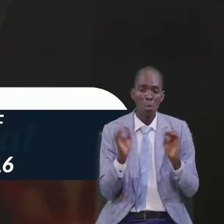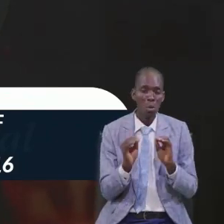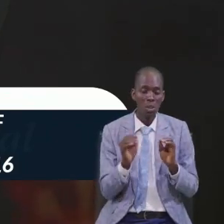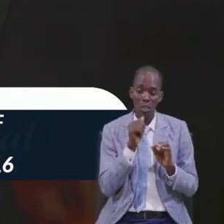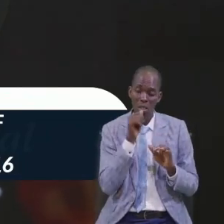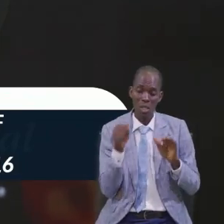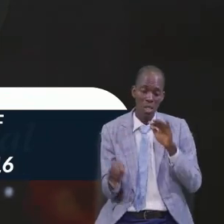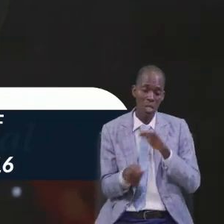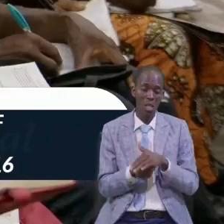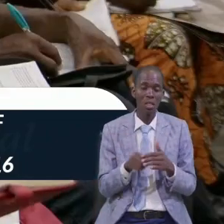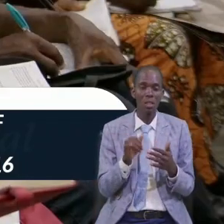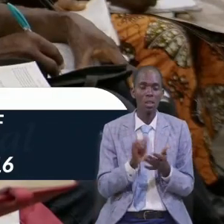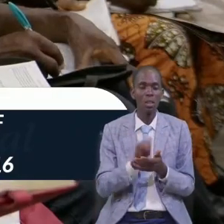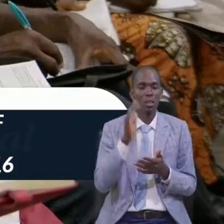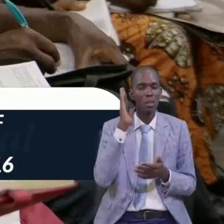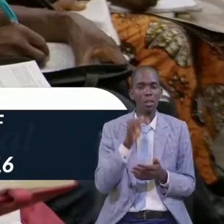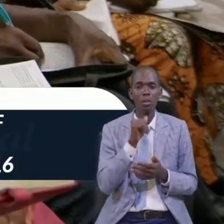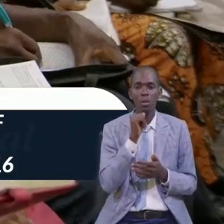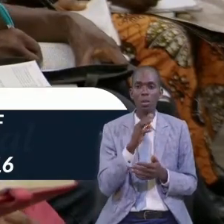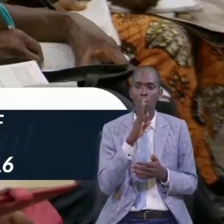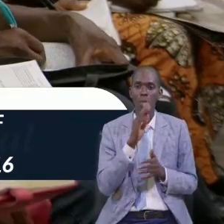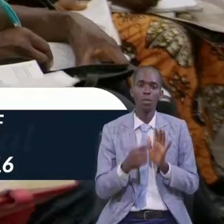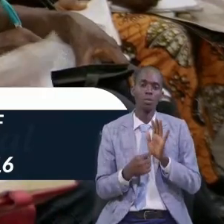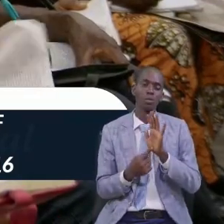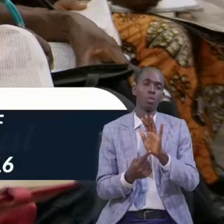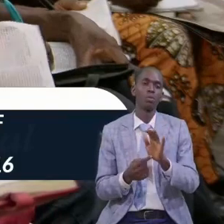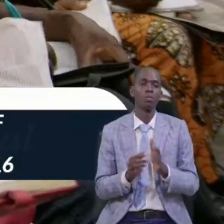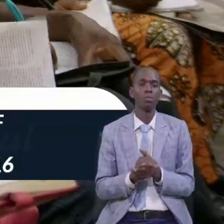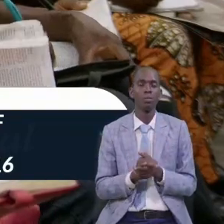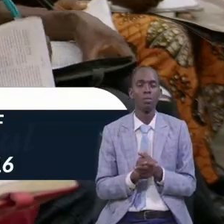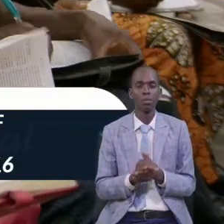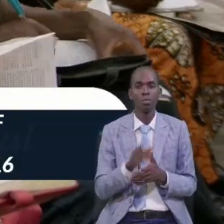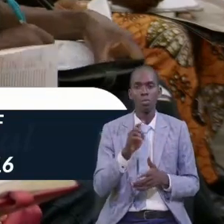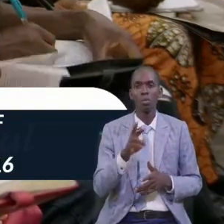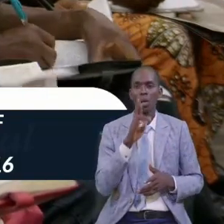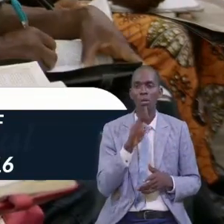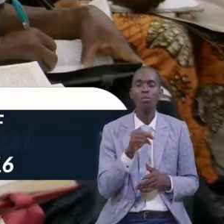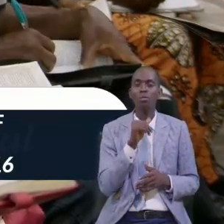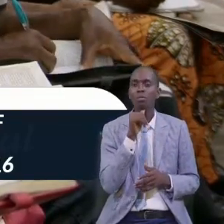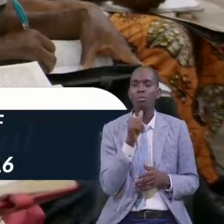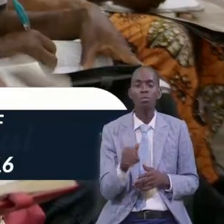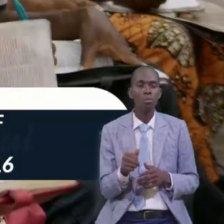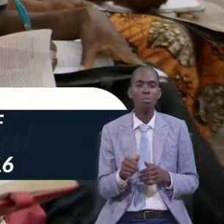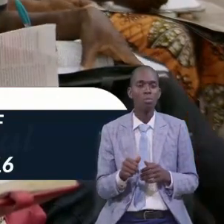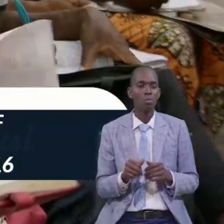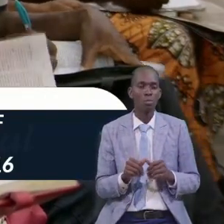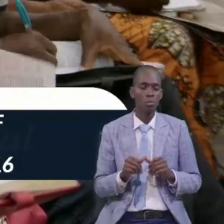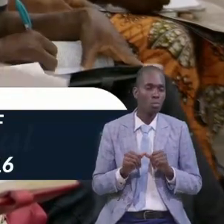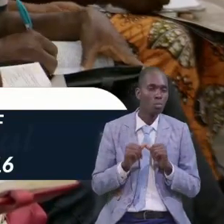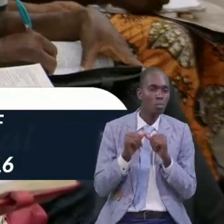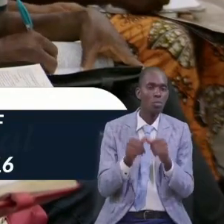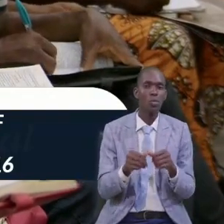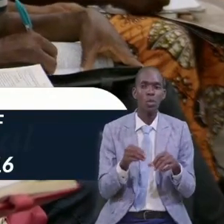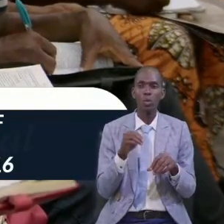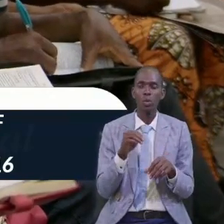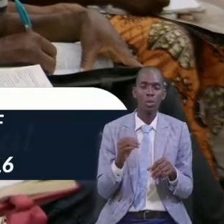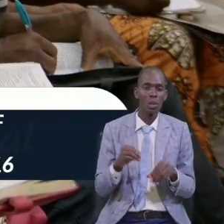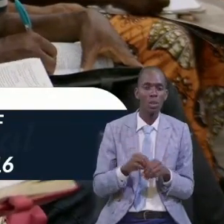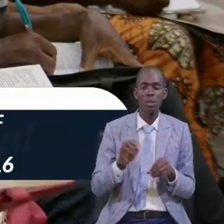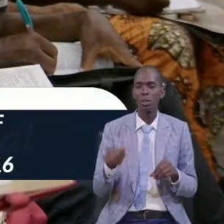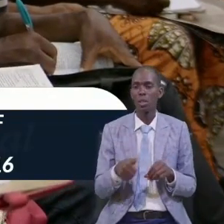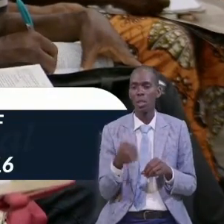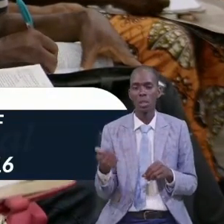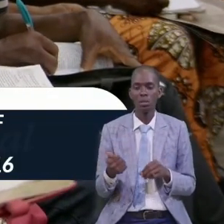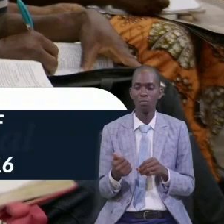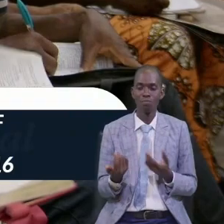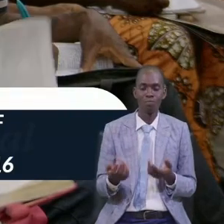shall not be manifested. You're not carrying on any relationship with the members of the church